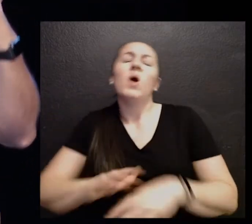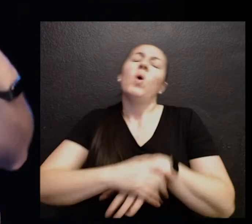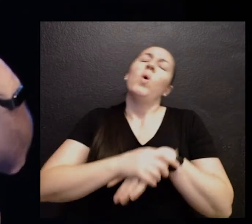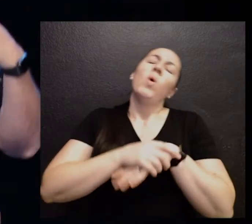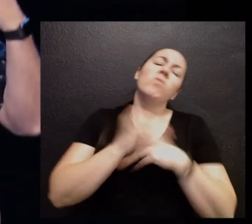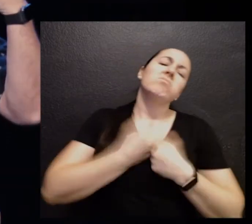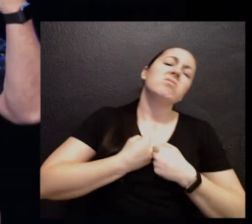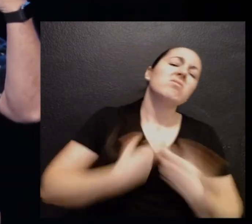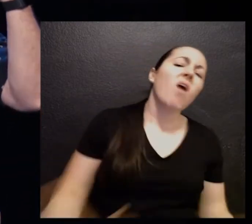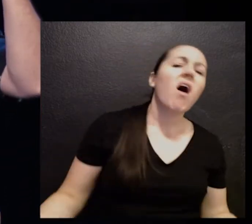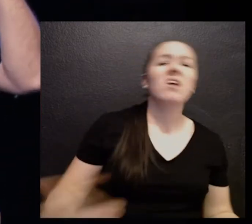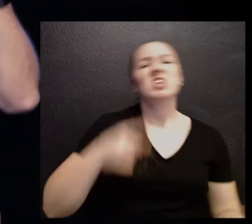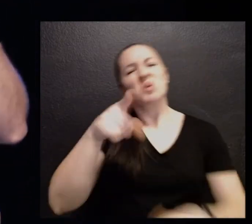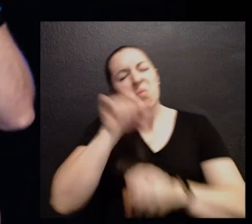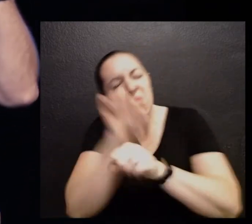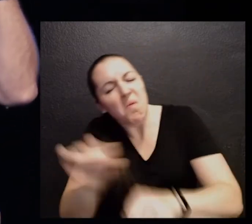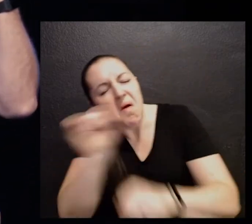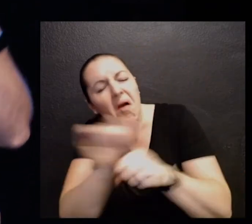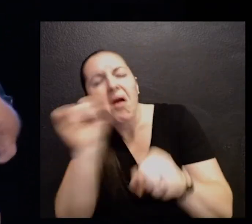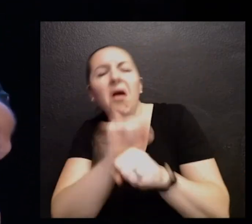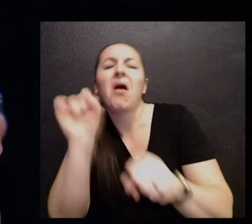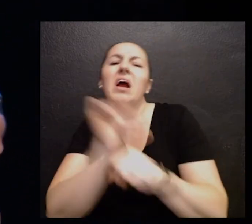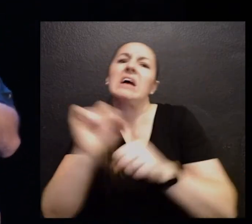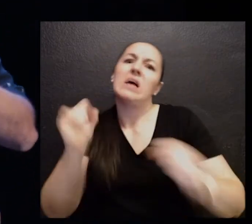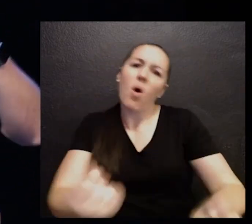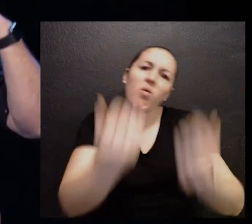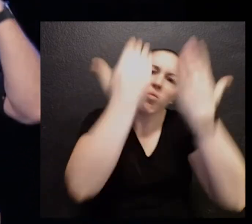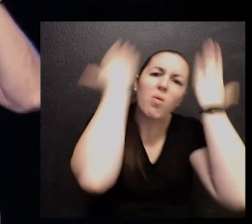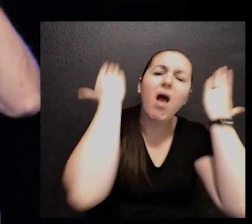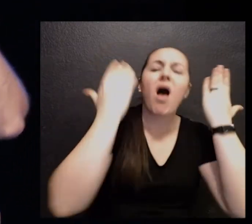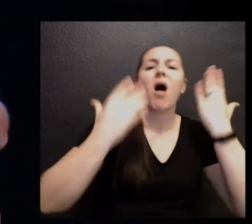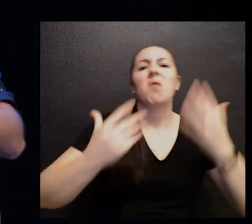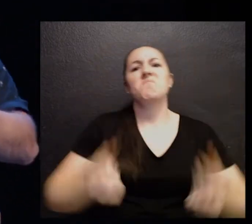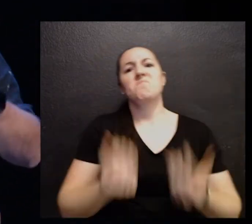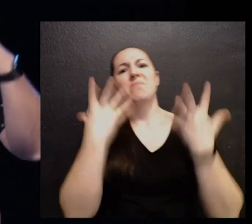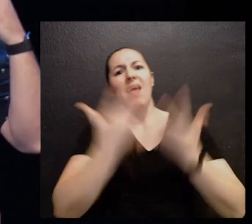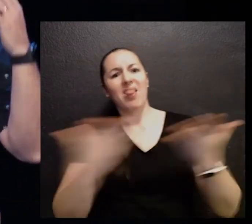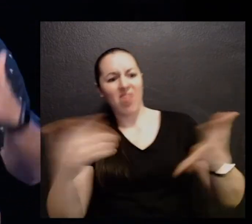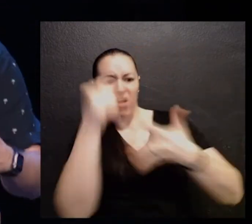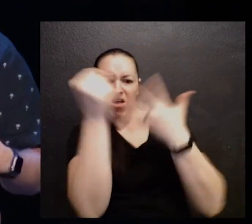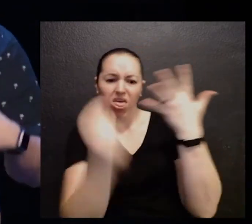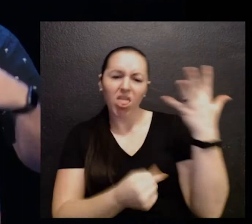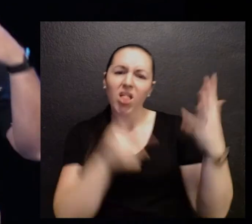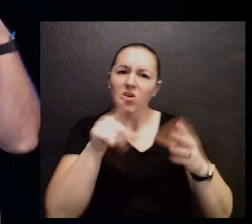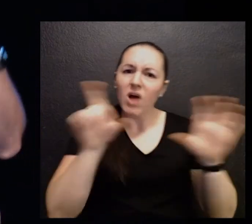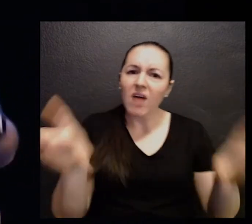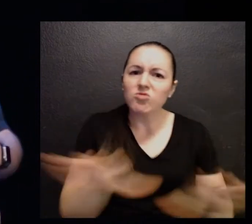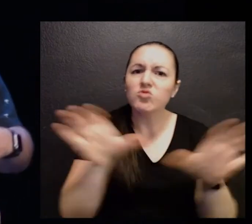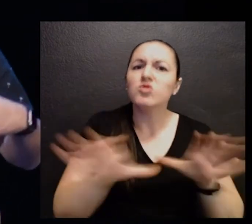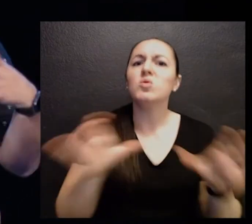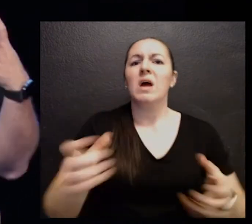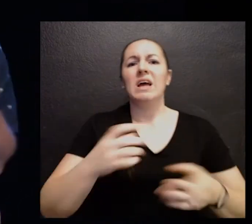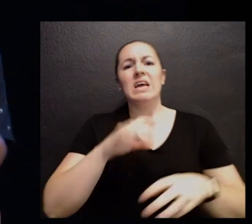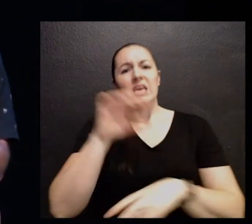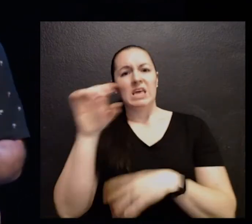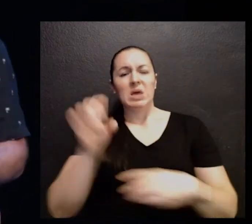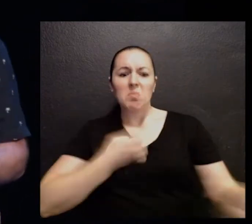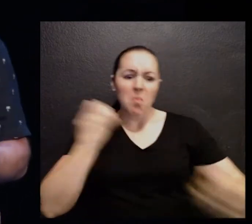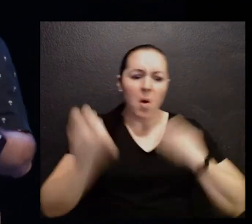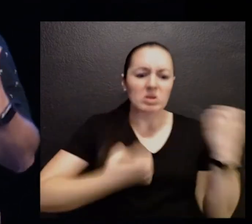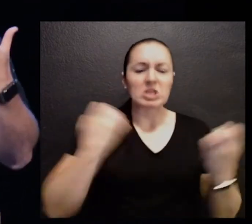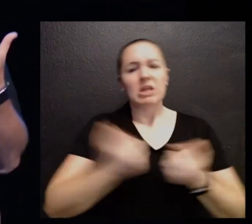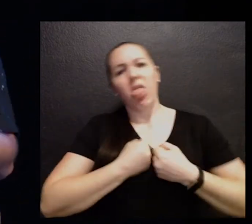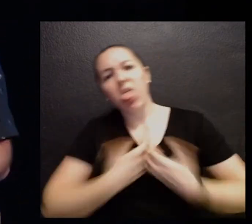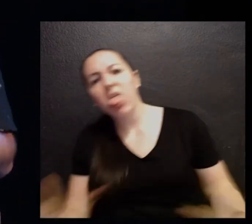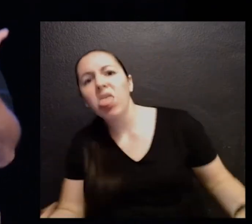working so hard. There's so much on our plate. There's so much on our shoulders. I'm mentally tired. I'm emotionally tired. I'm spiritually tired. I'm physically